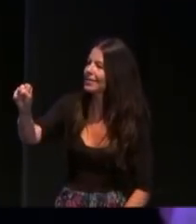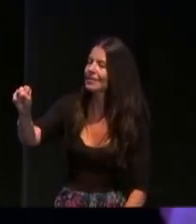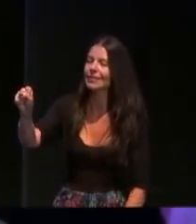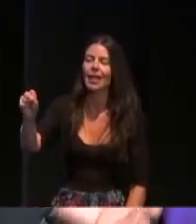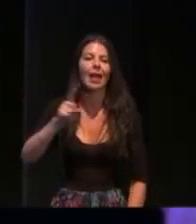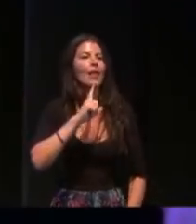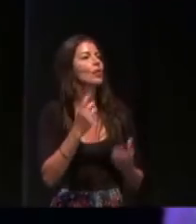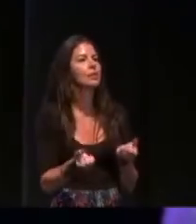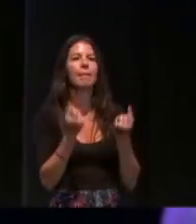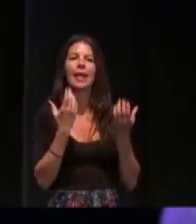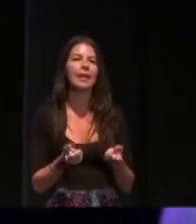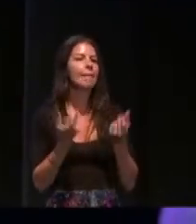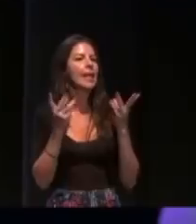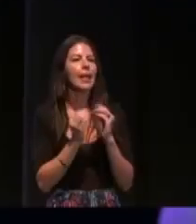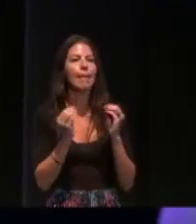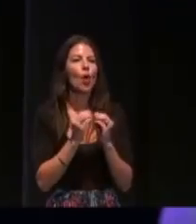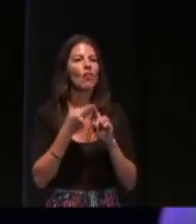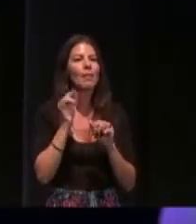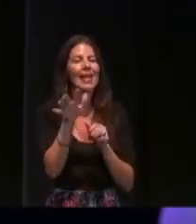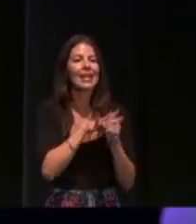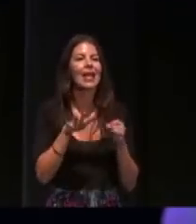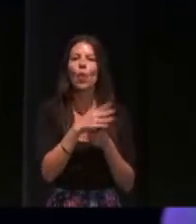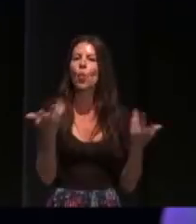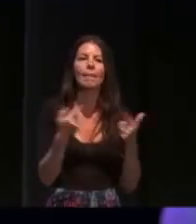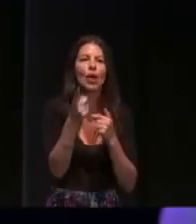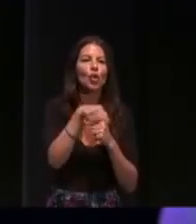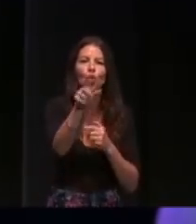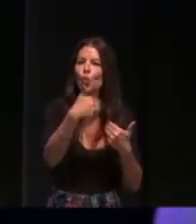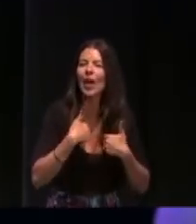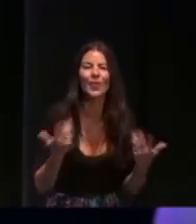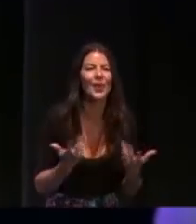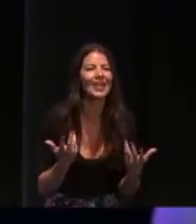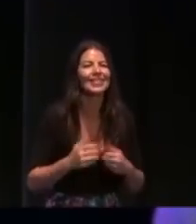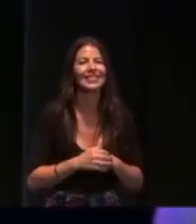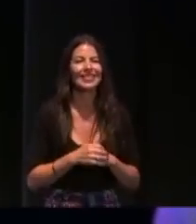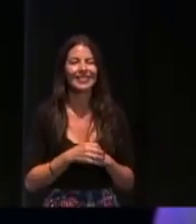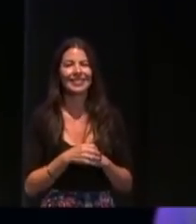And there's many more where that came from. What about you? What you got?